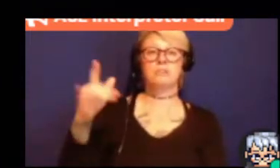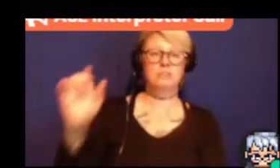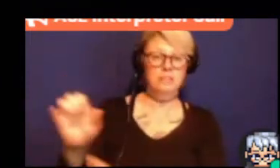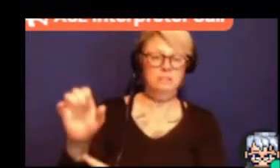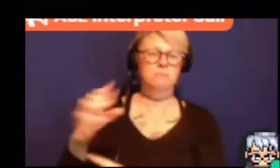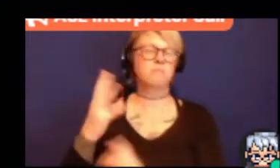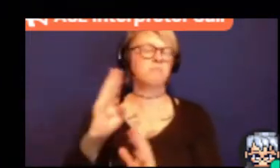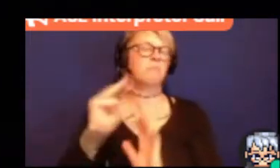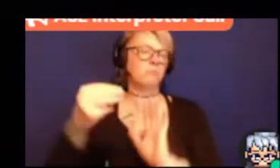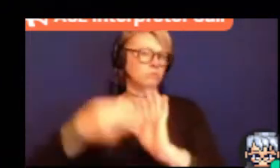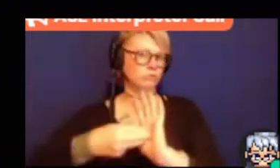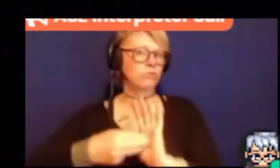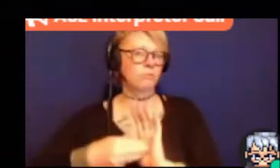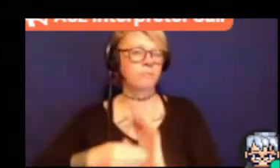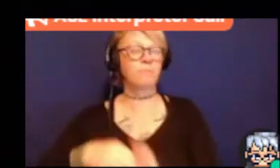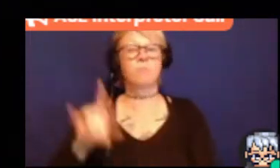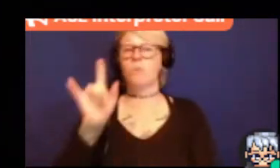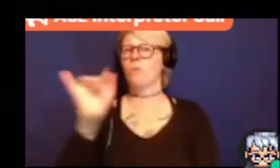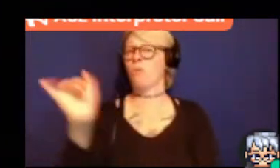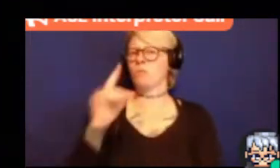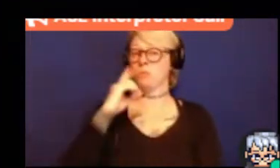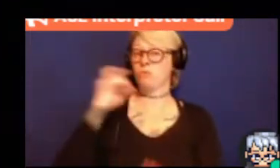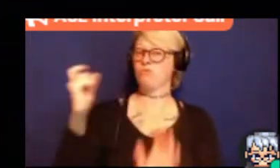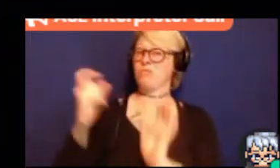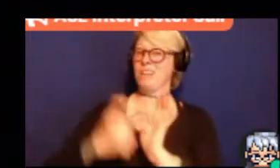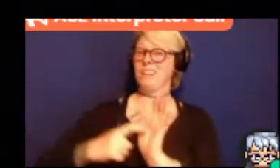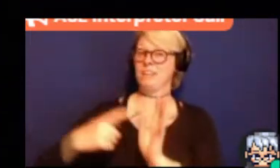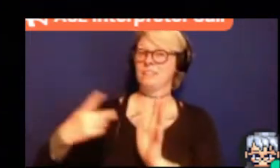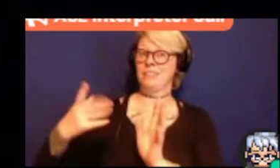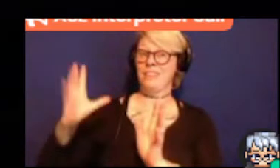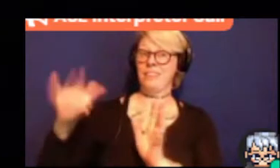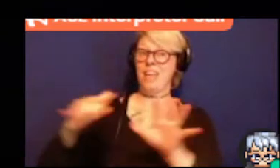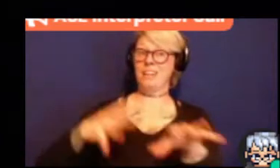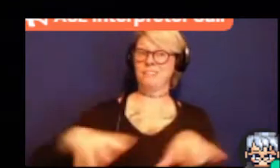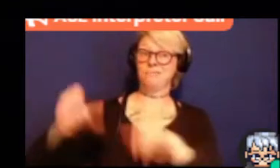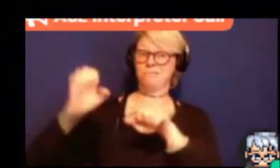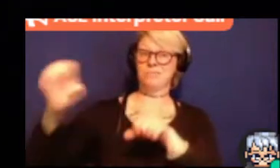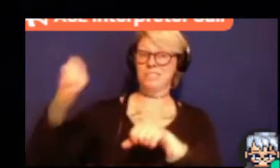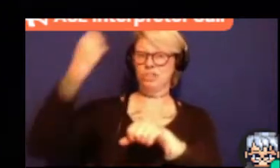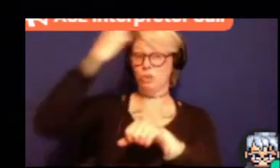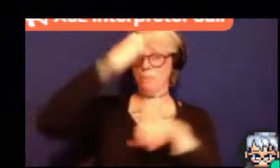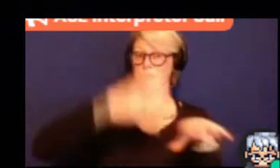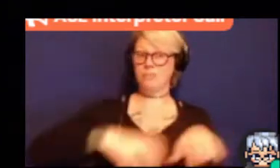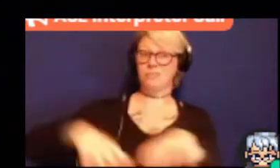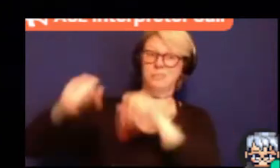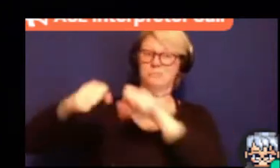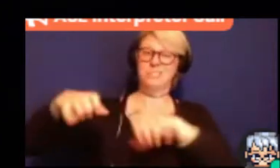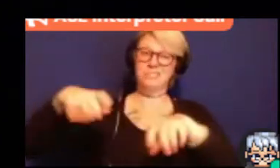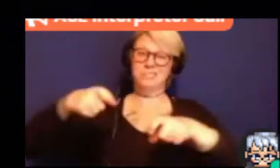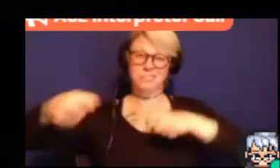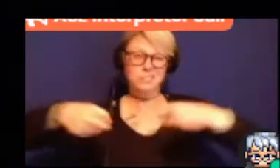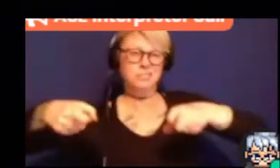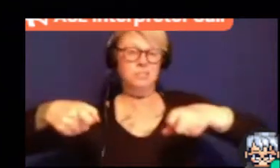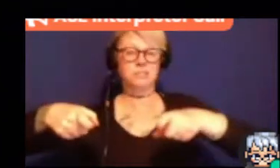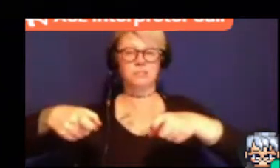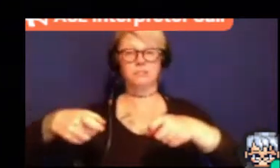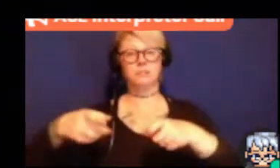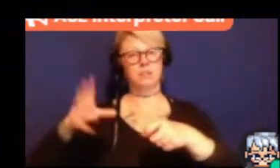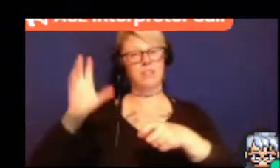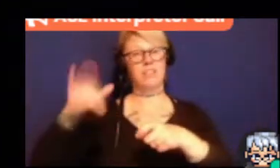that colonialism is embedded, the legacies of colonialism are embedded in the structures that we work with every